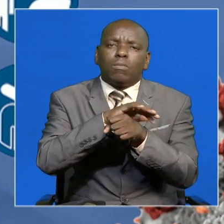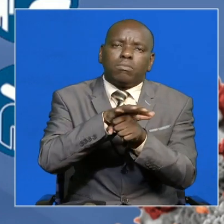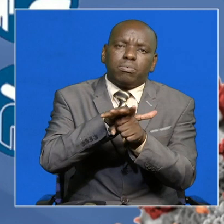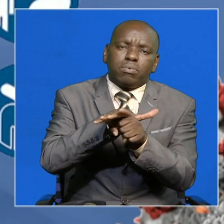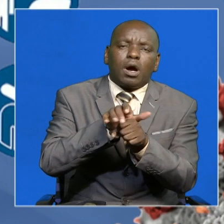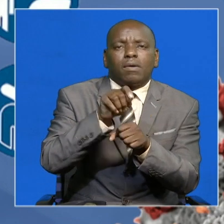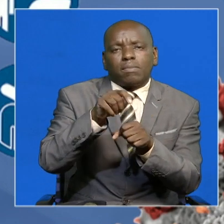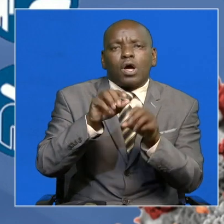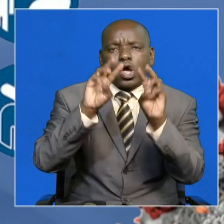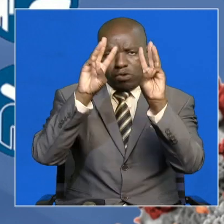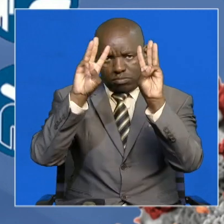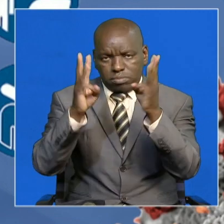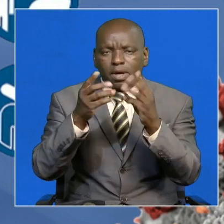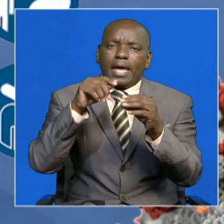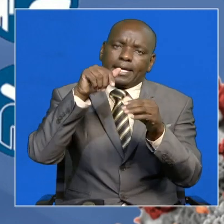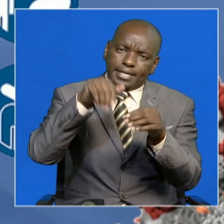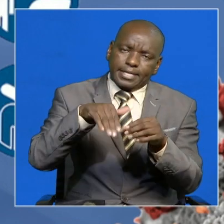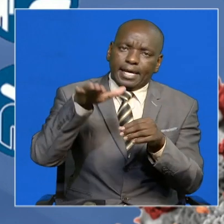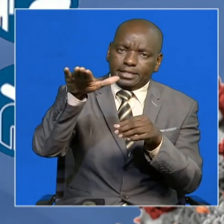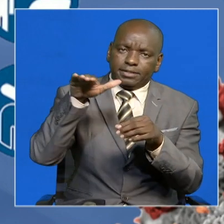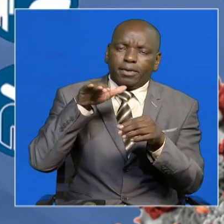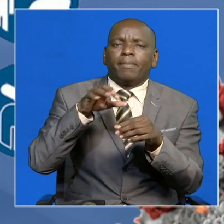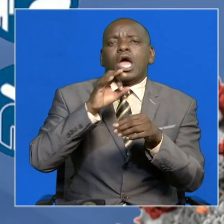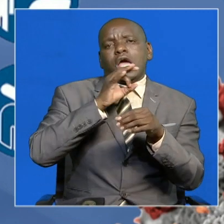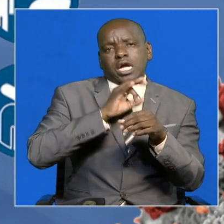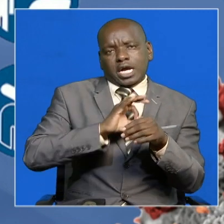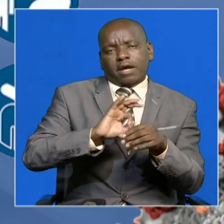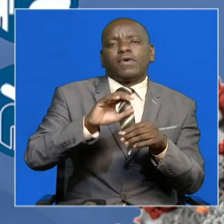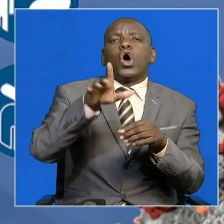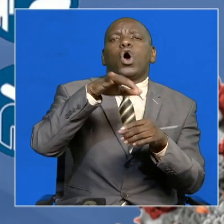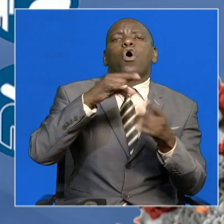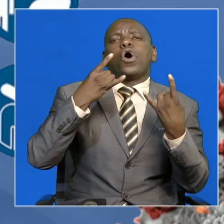ongoing globally and here in Zimbabwe. Government urges all